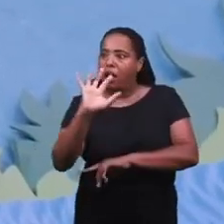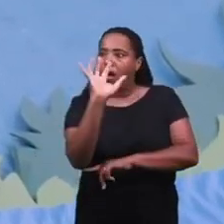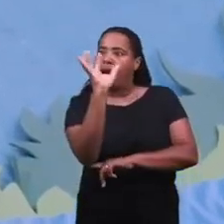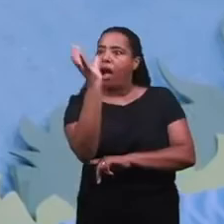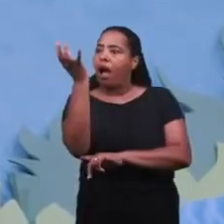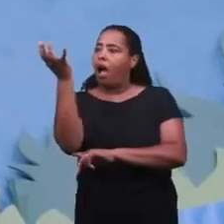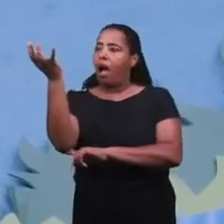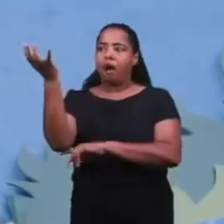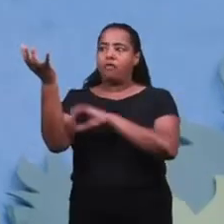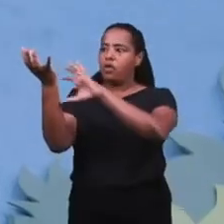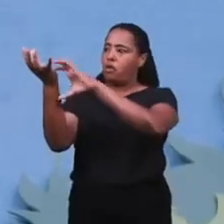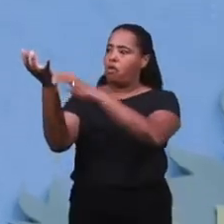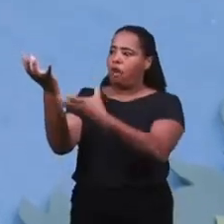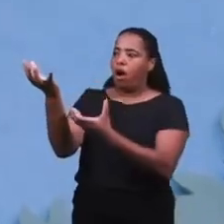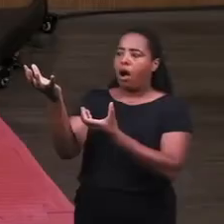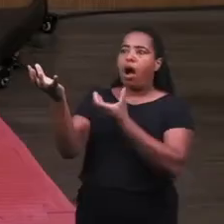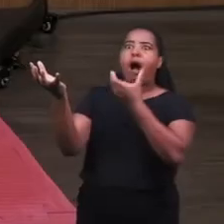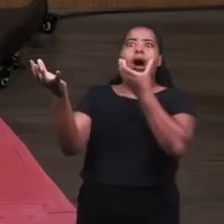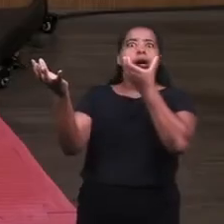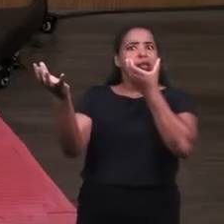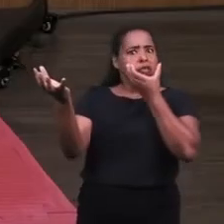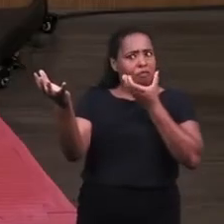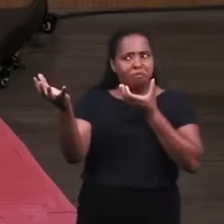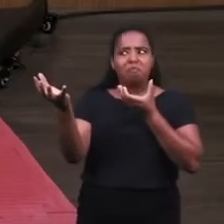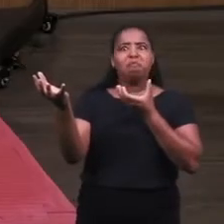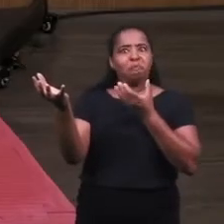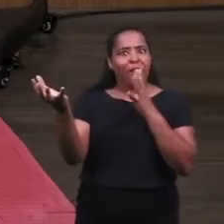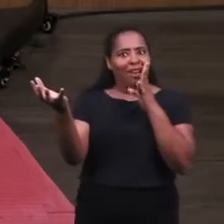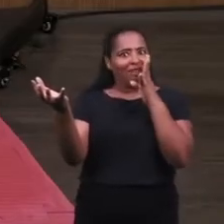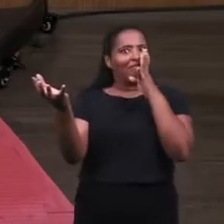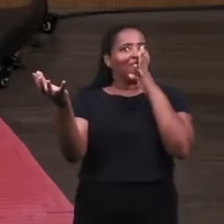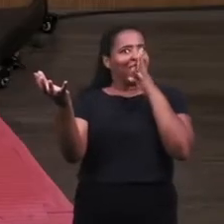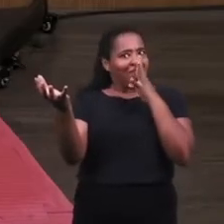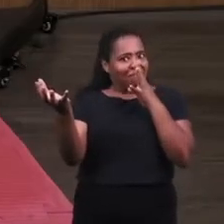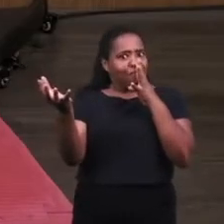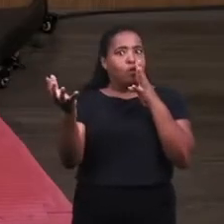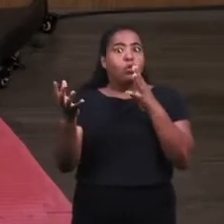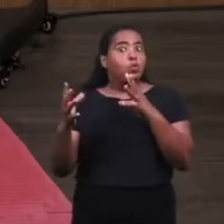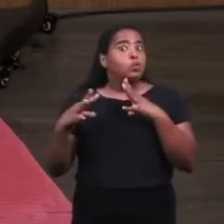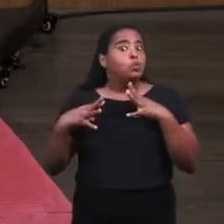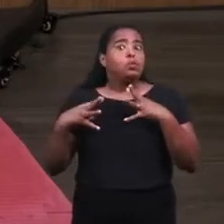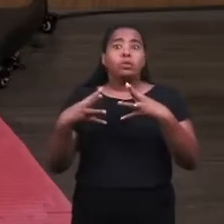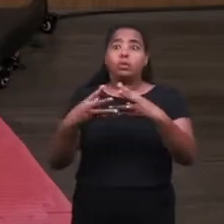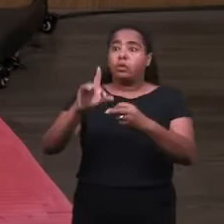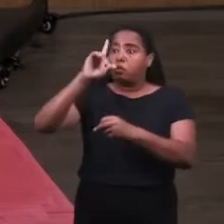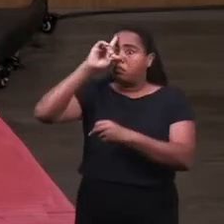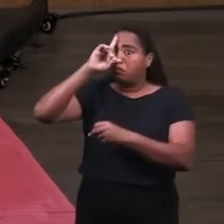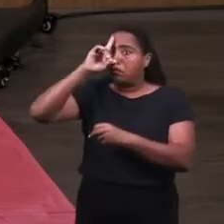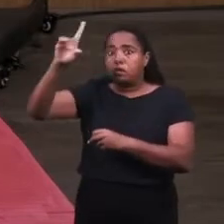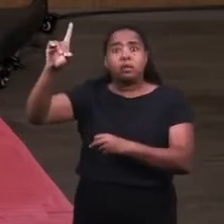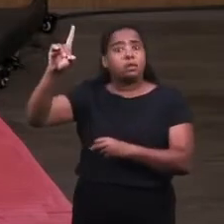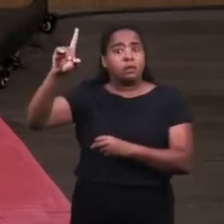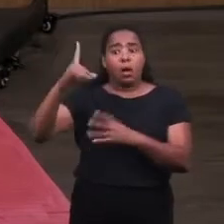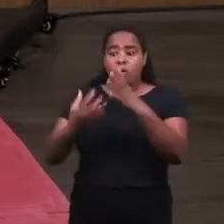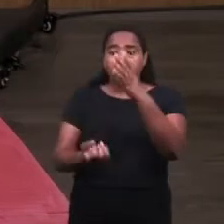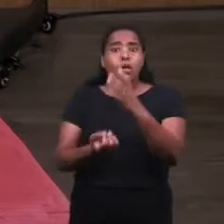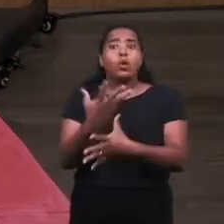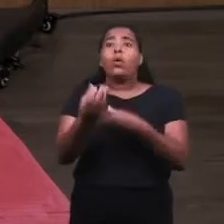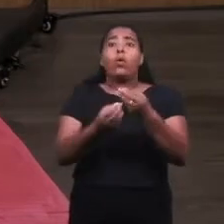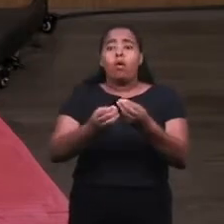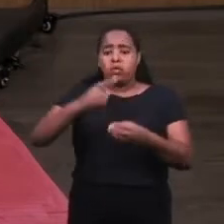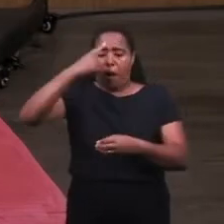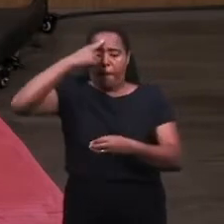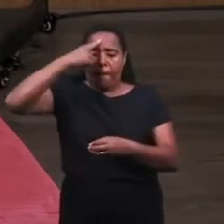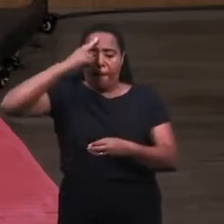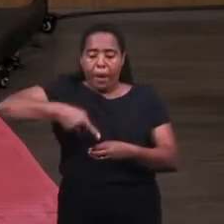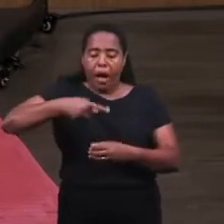us fruits. What a blessing. All of this God created by the power of his word. But now,